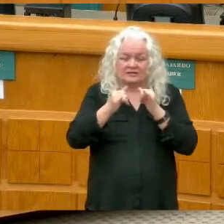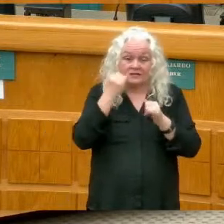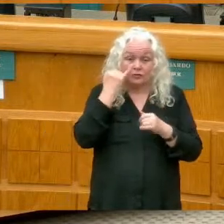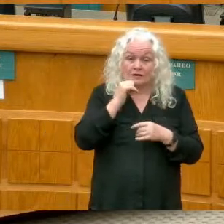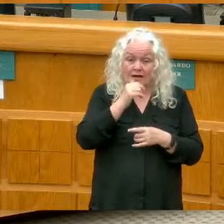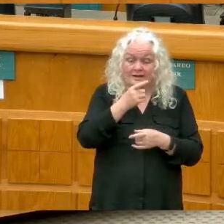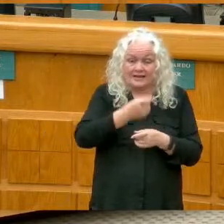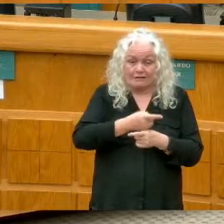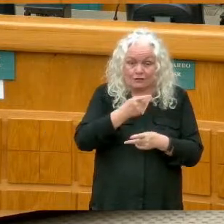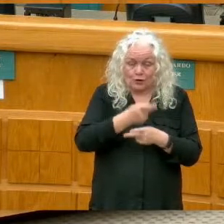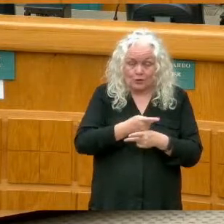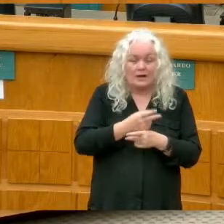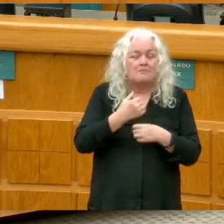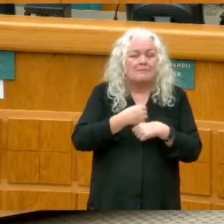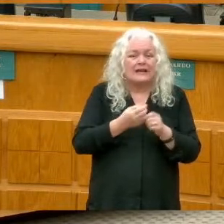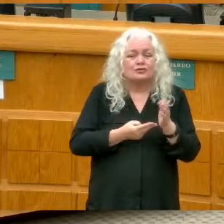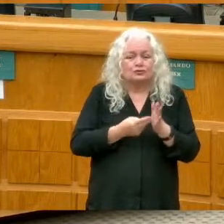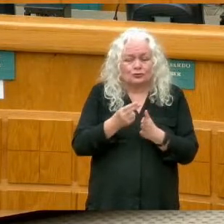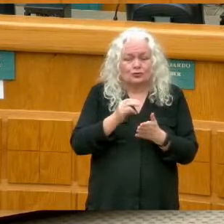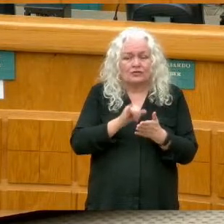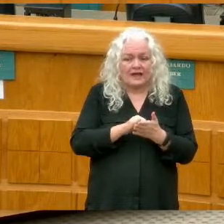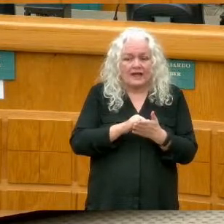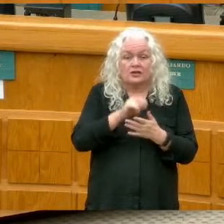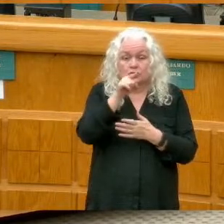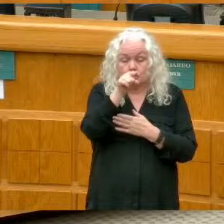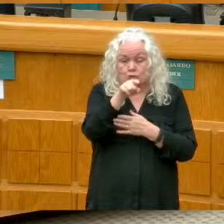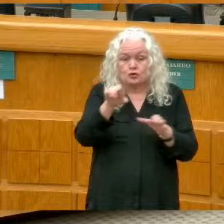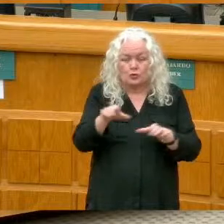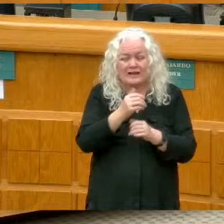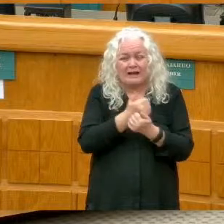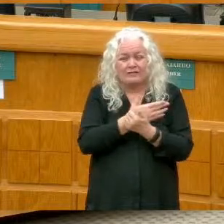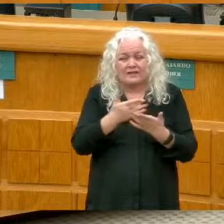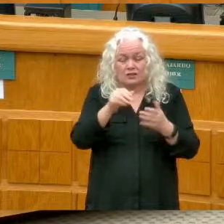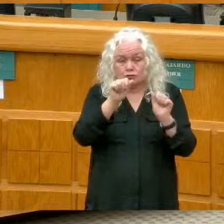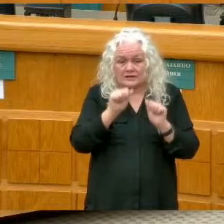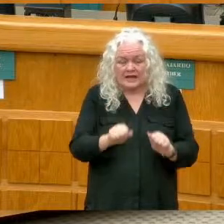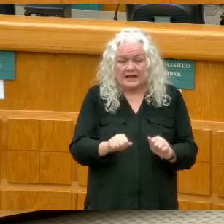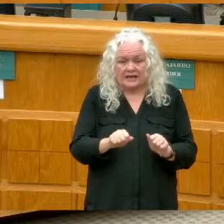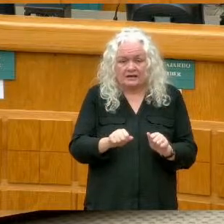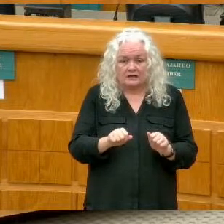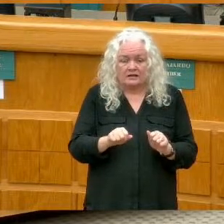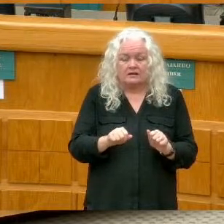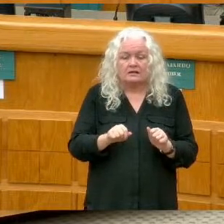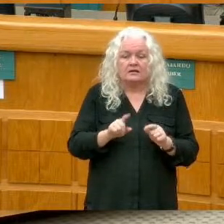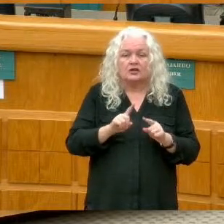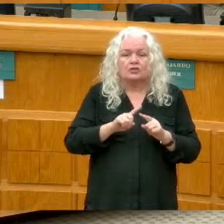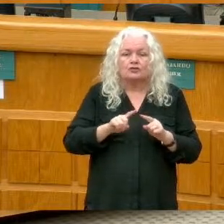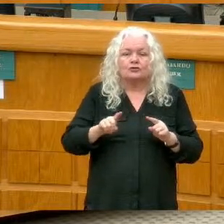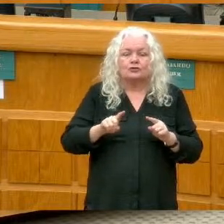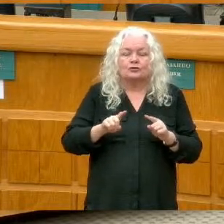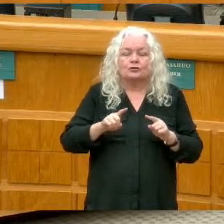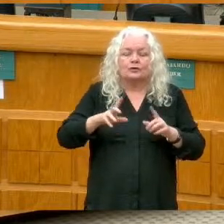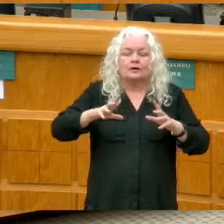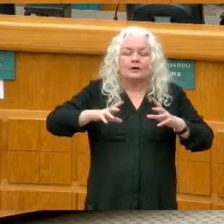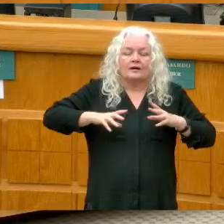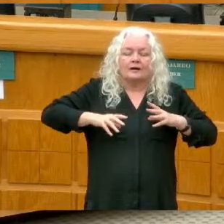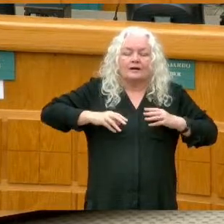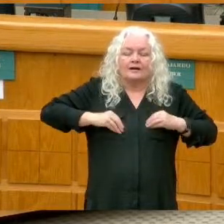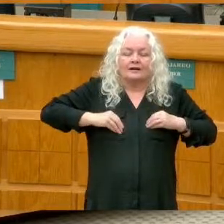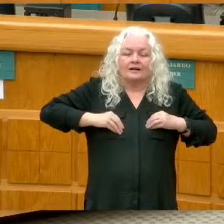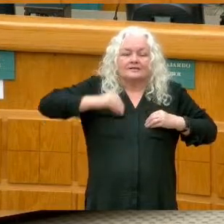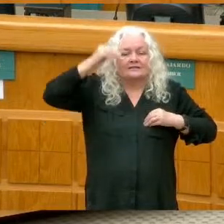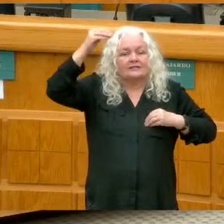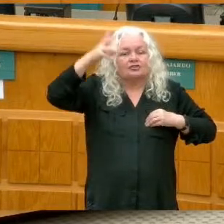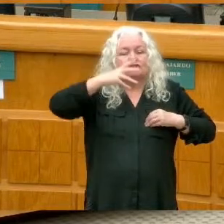careful. Make certain that you're doing everything you can to absorb the sunshine and all that